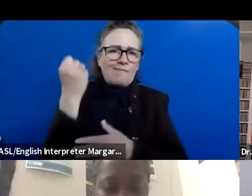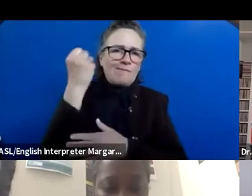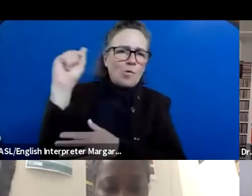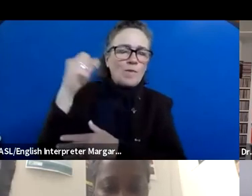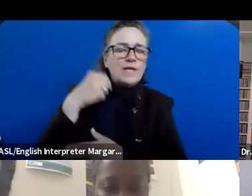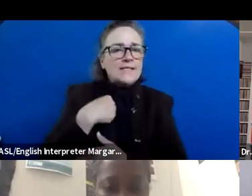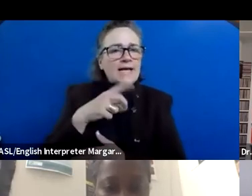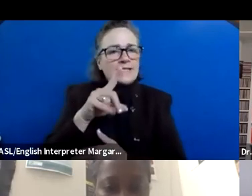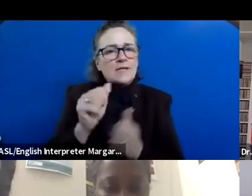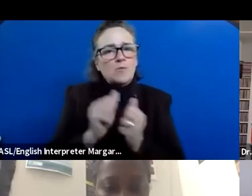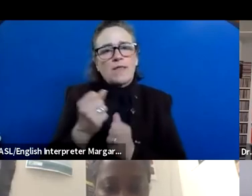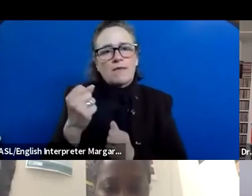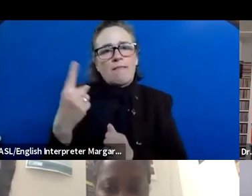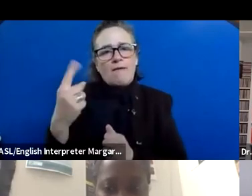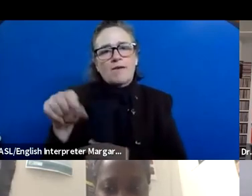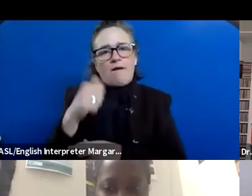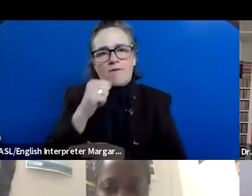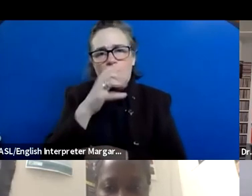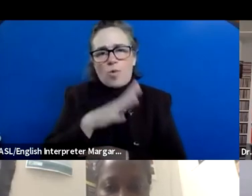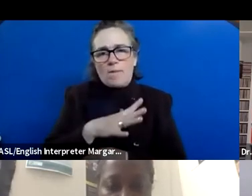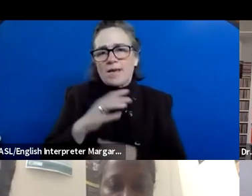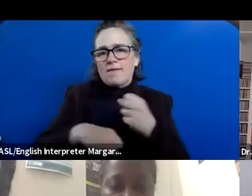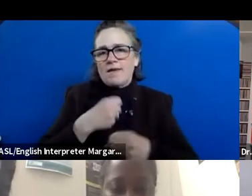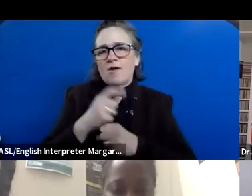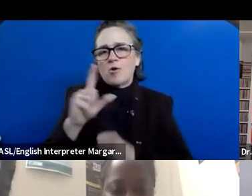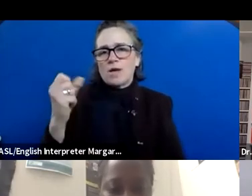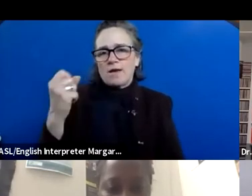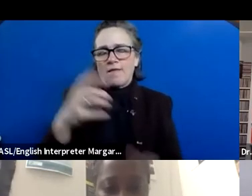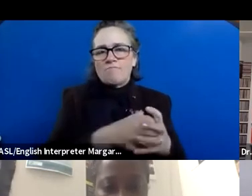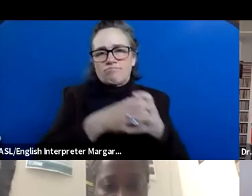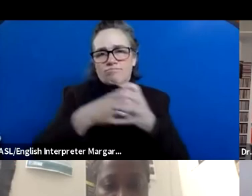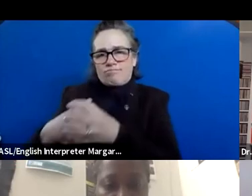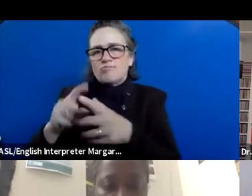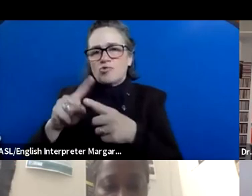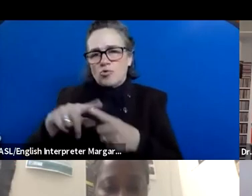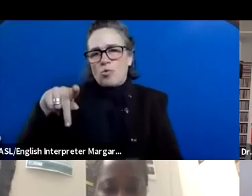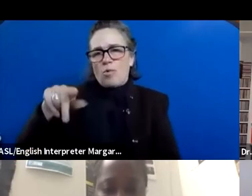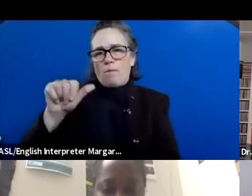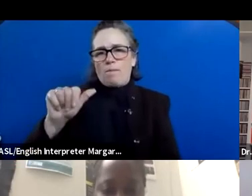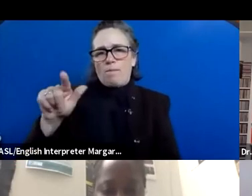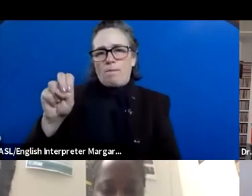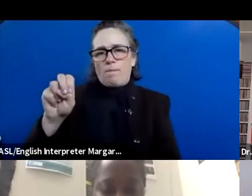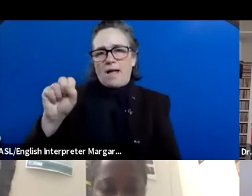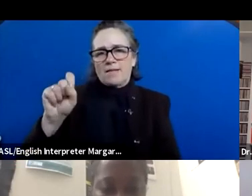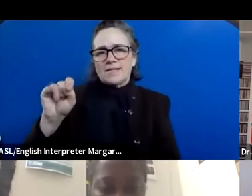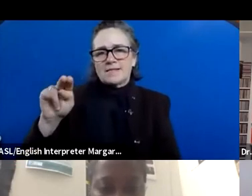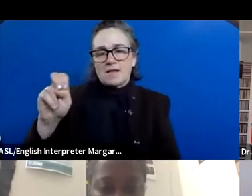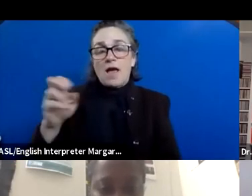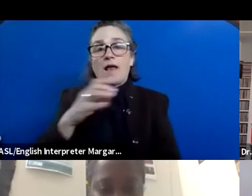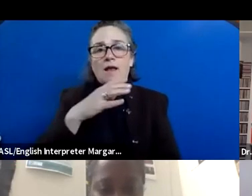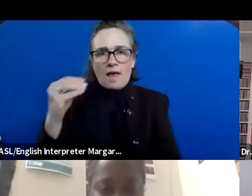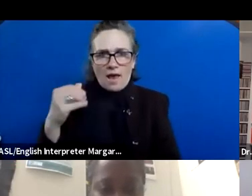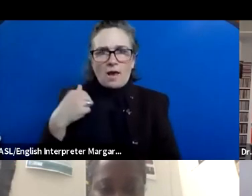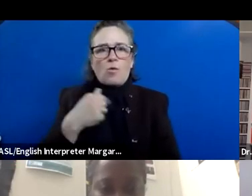delegation to Palestine in 2011. And this was the most common chorus that